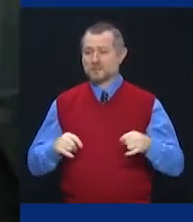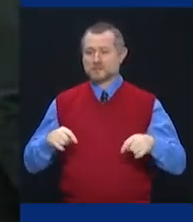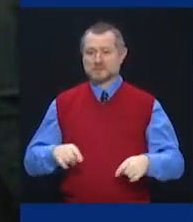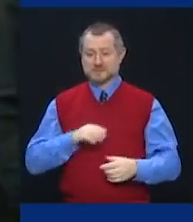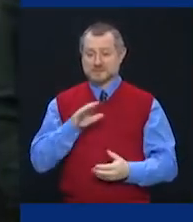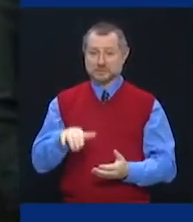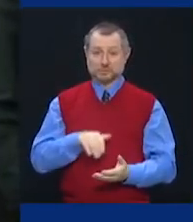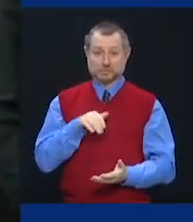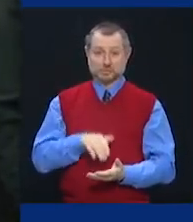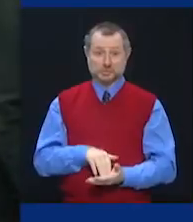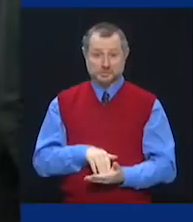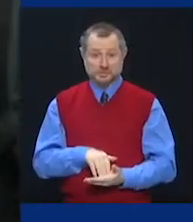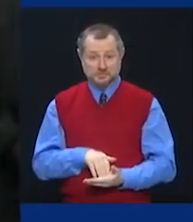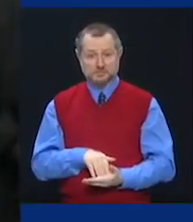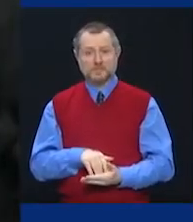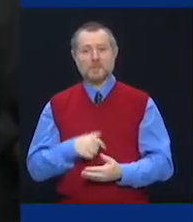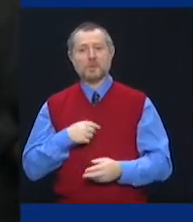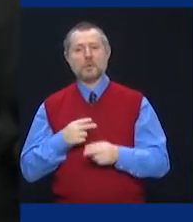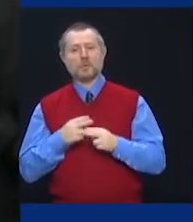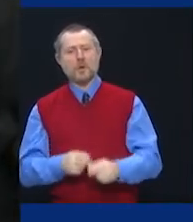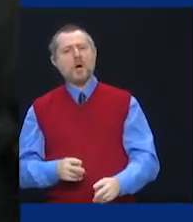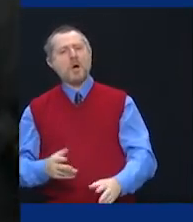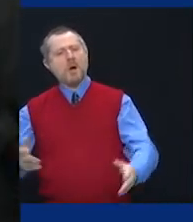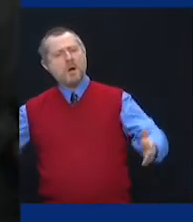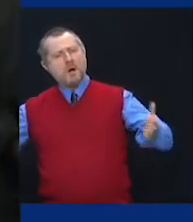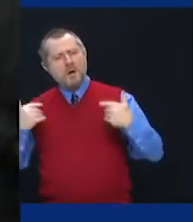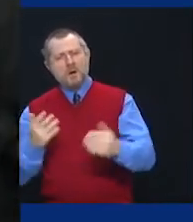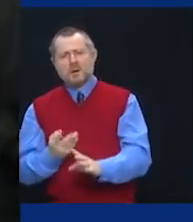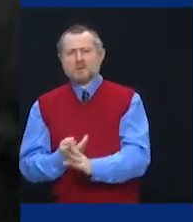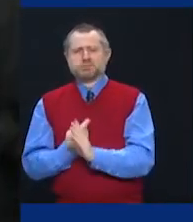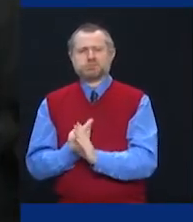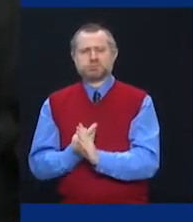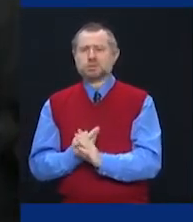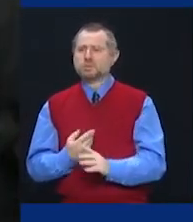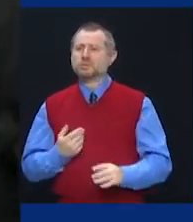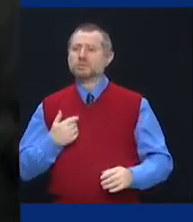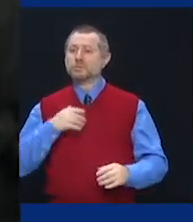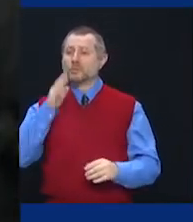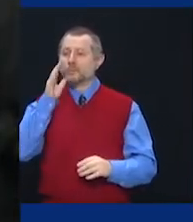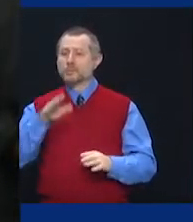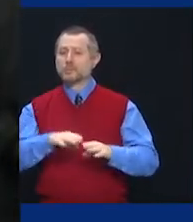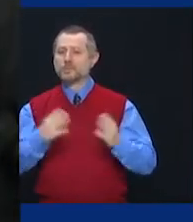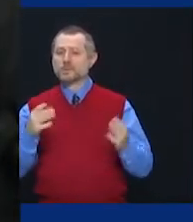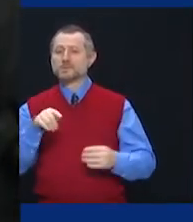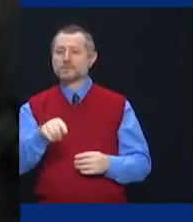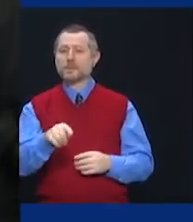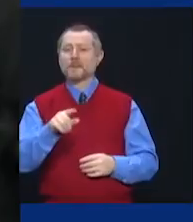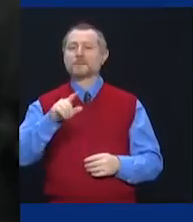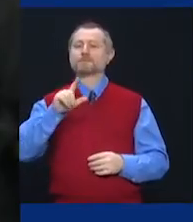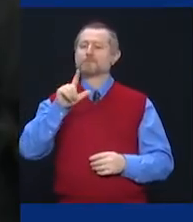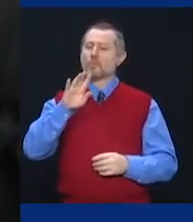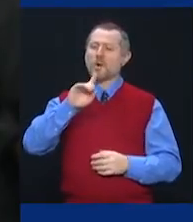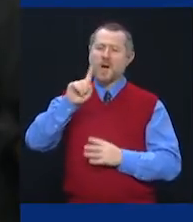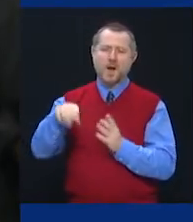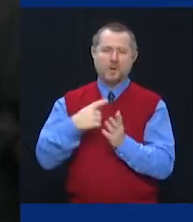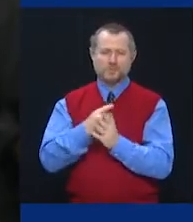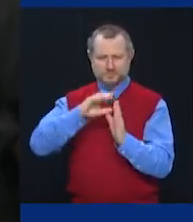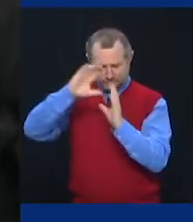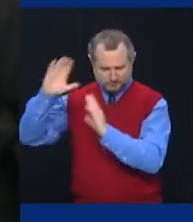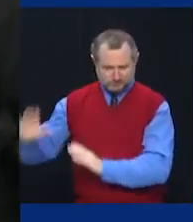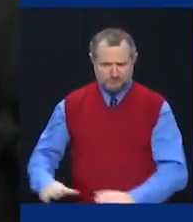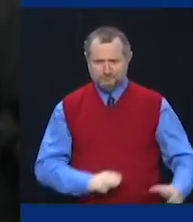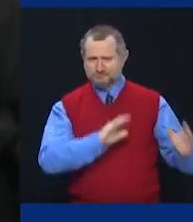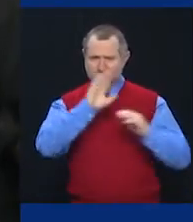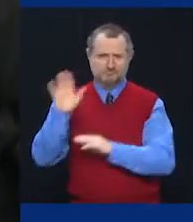is a mass vaccination center, runs 24 hours a day. This weekend,